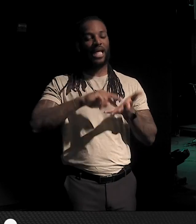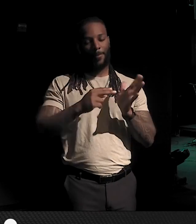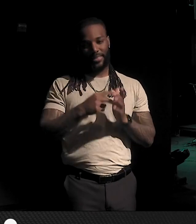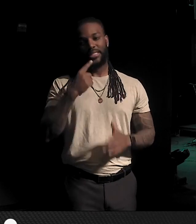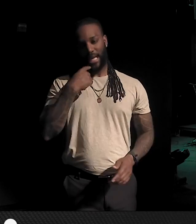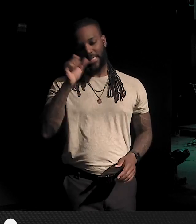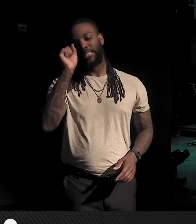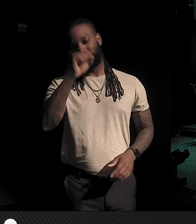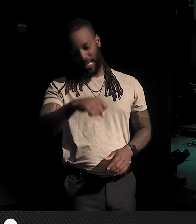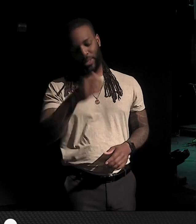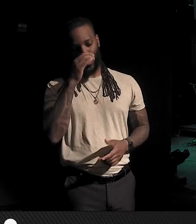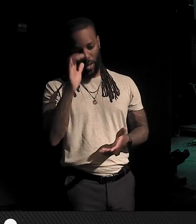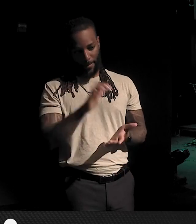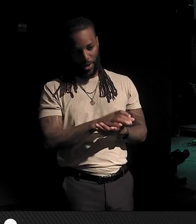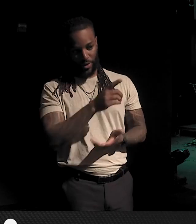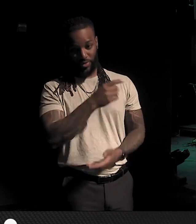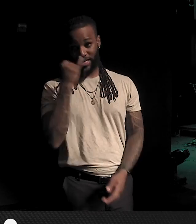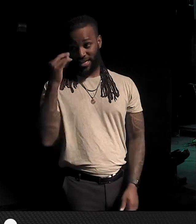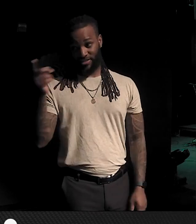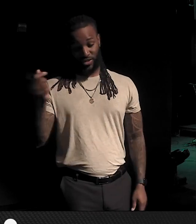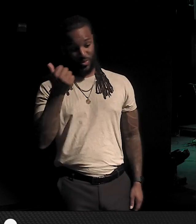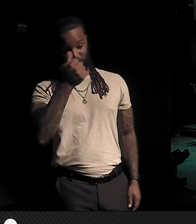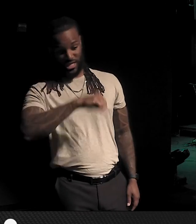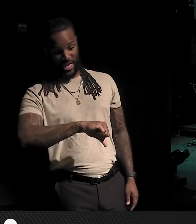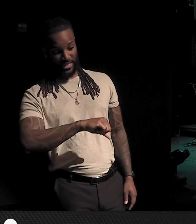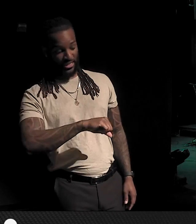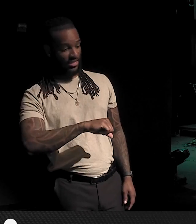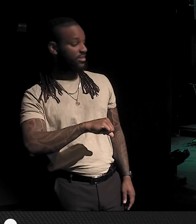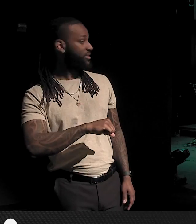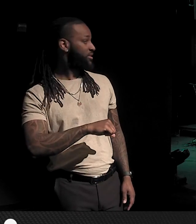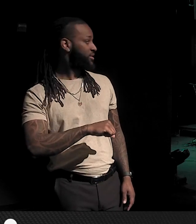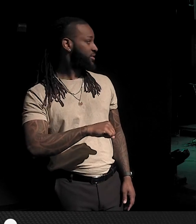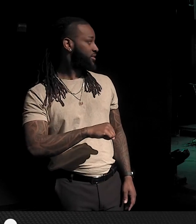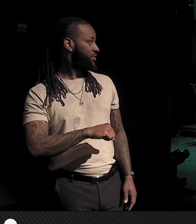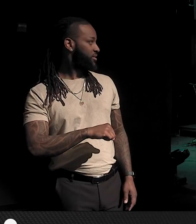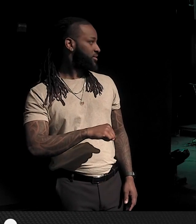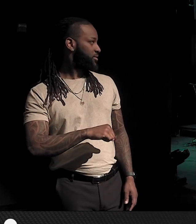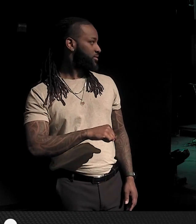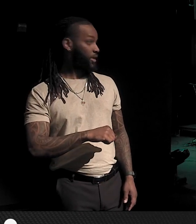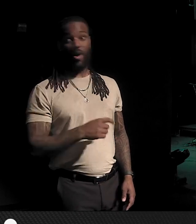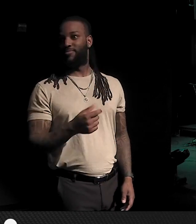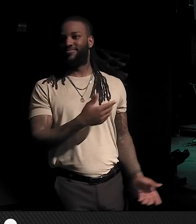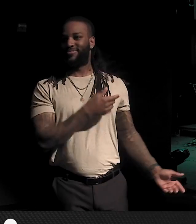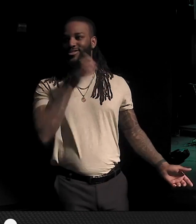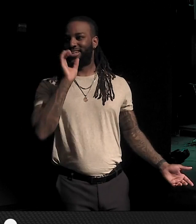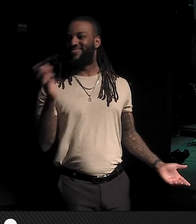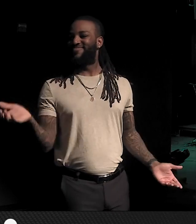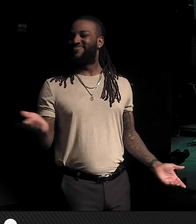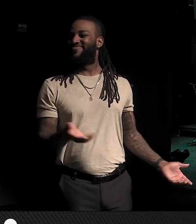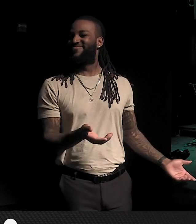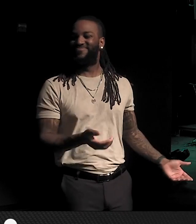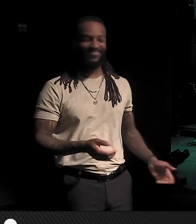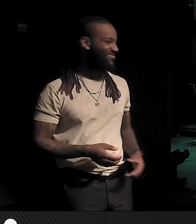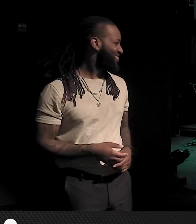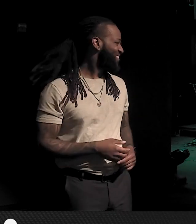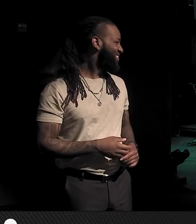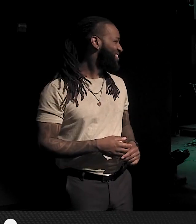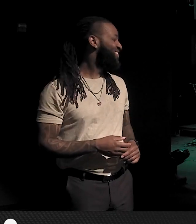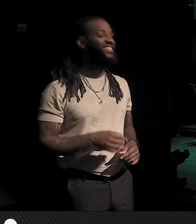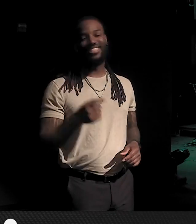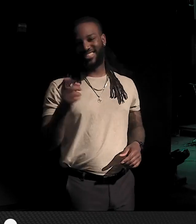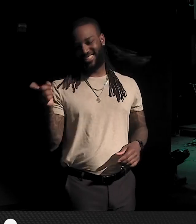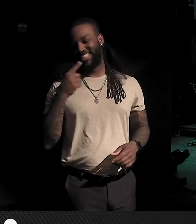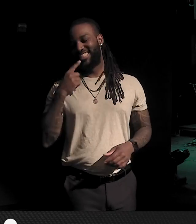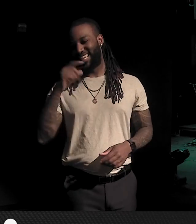saying, yes, I'd like to marry you. If she rejects that wine, then I'm sorry, that was all for naught. But yes, she's saying